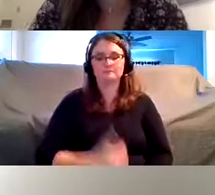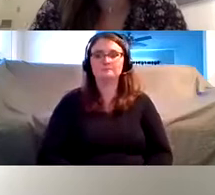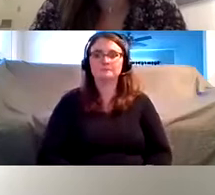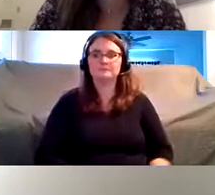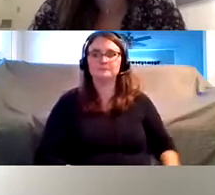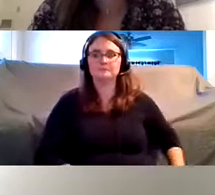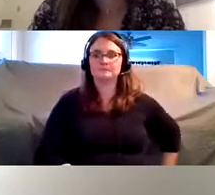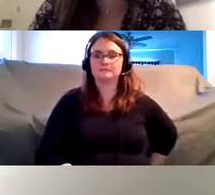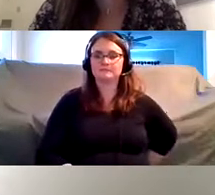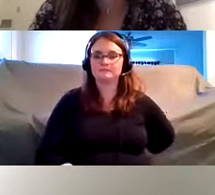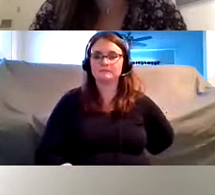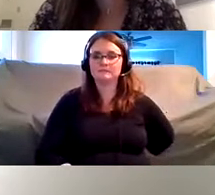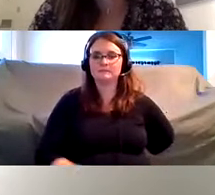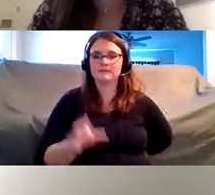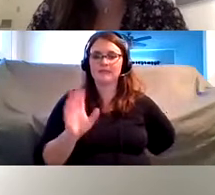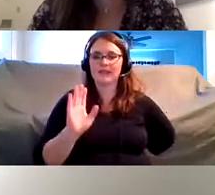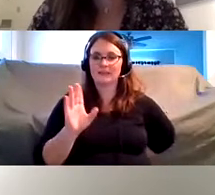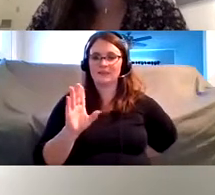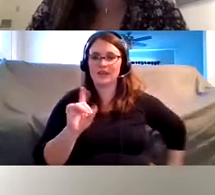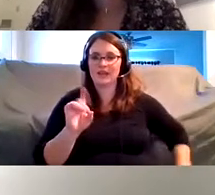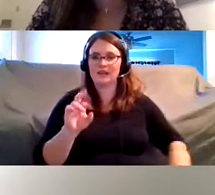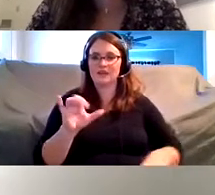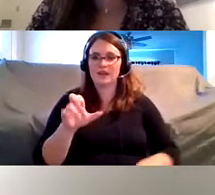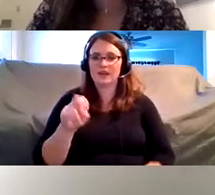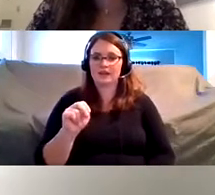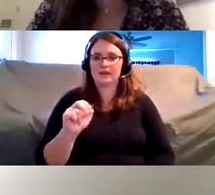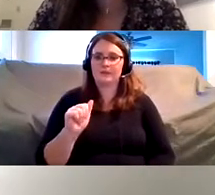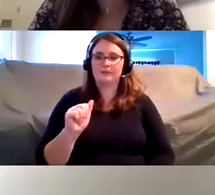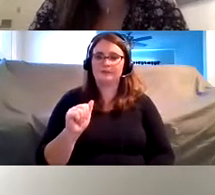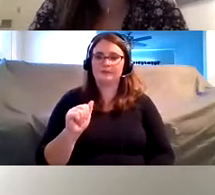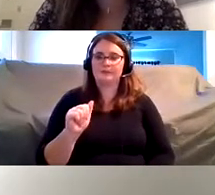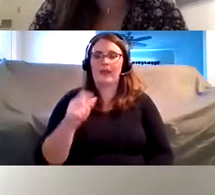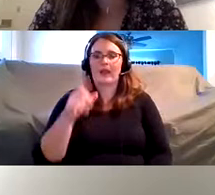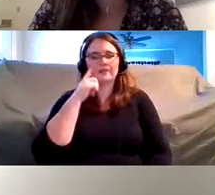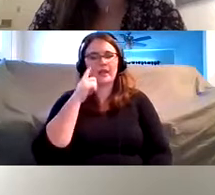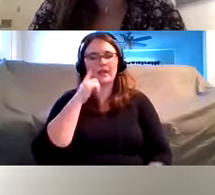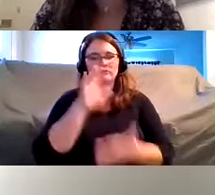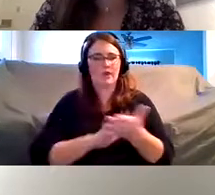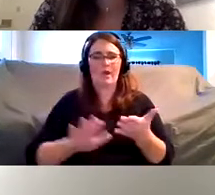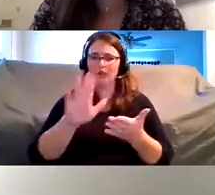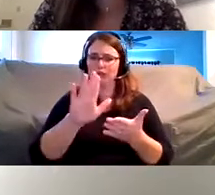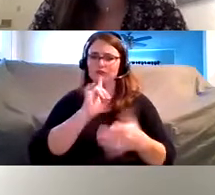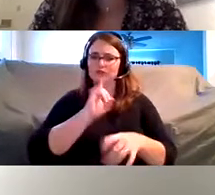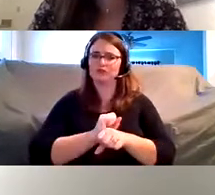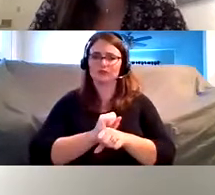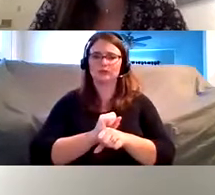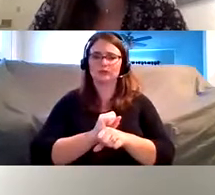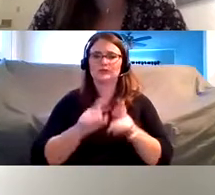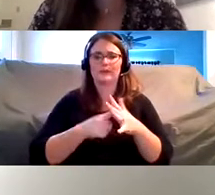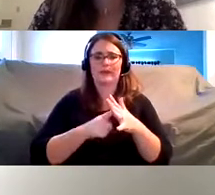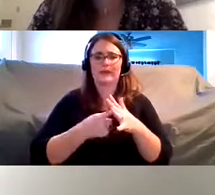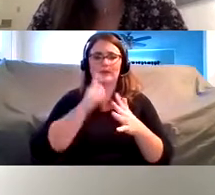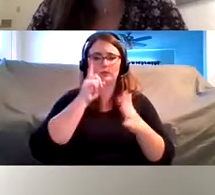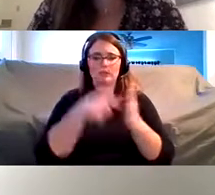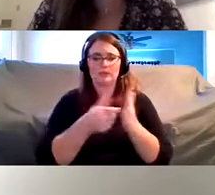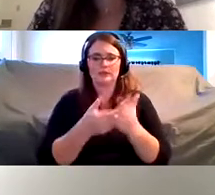Hi, Adriana. I would say that college for sure was the beginning of noticing things.